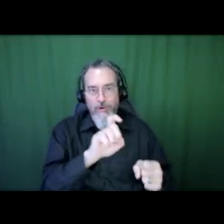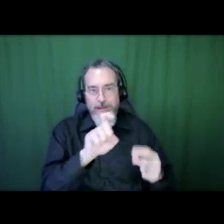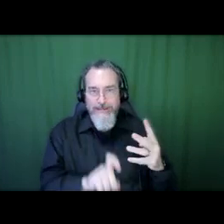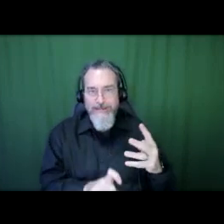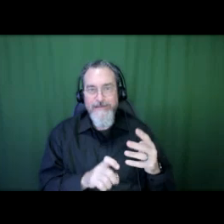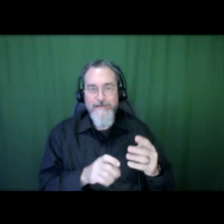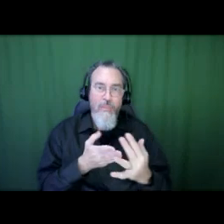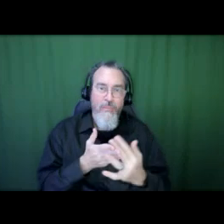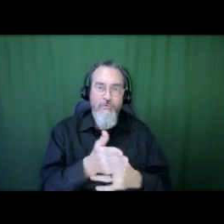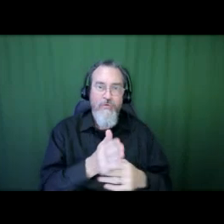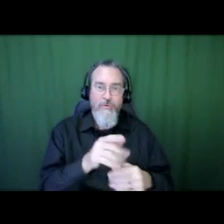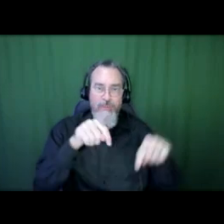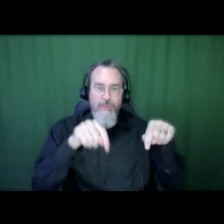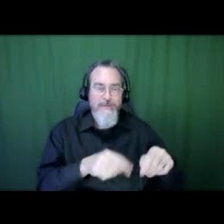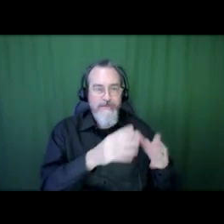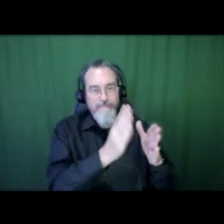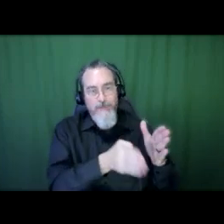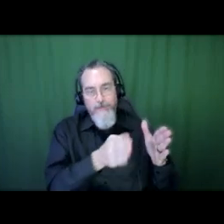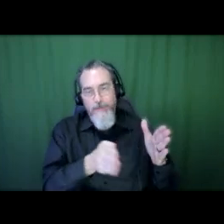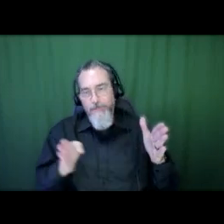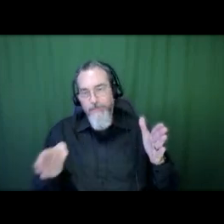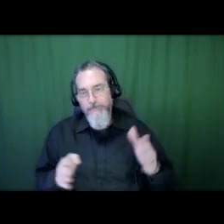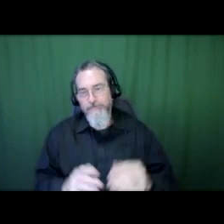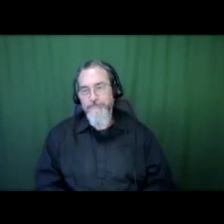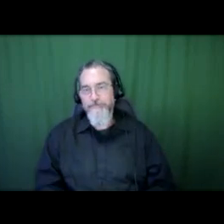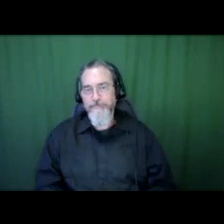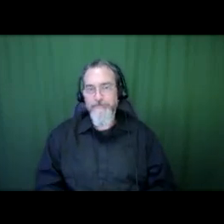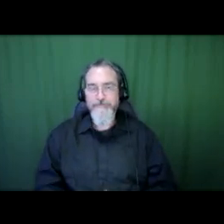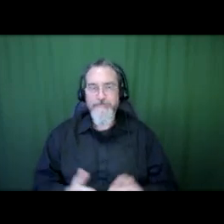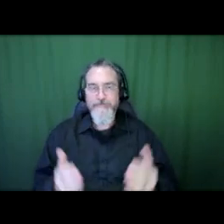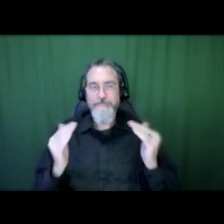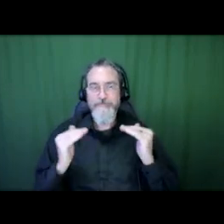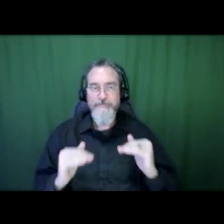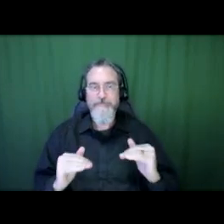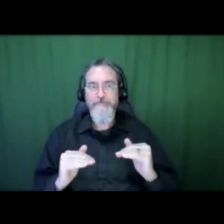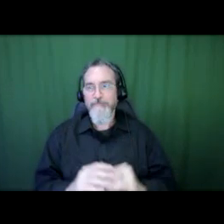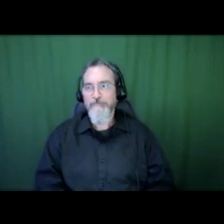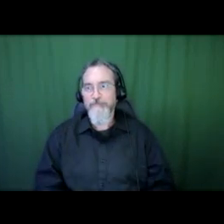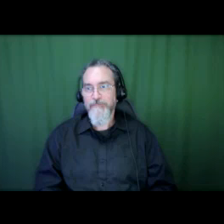our participant life cycle. Next slide.